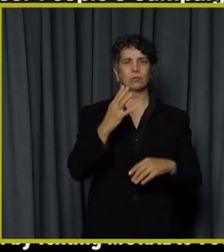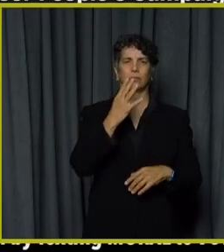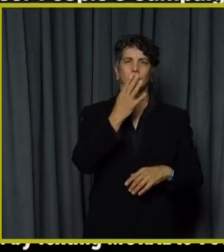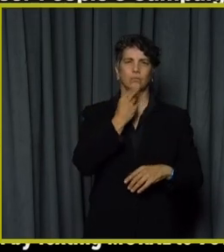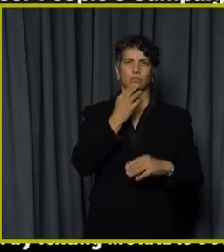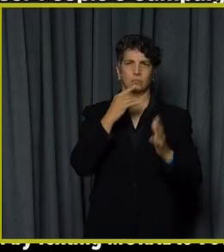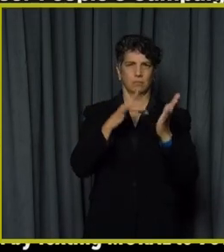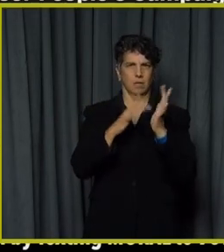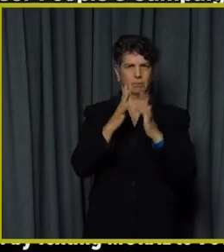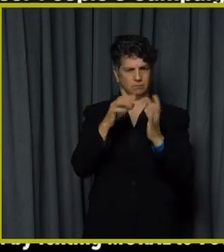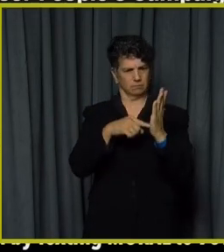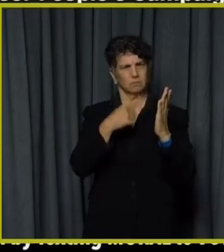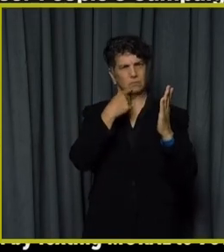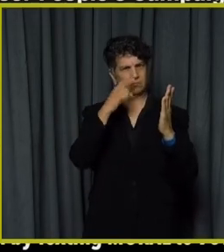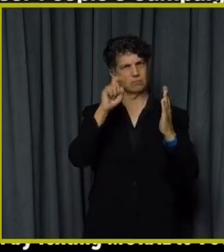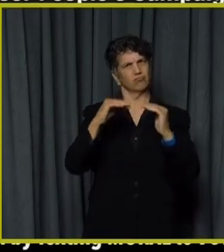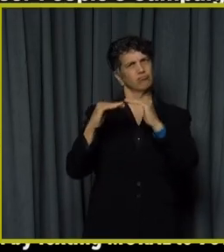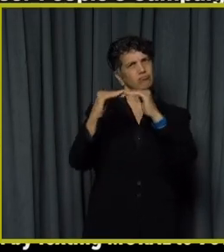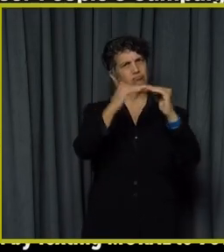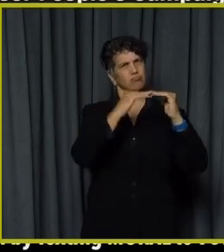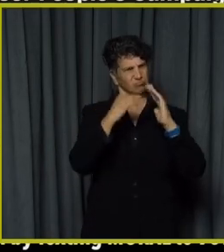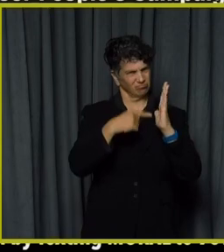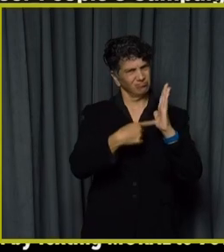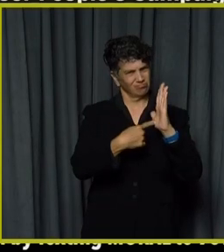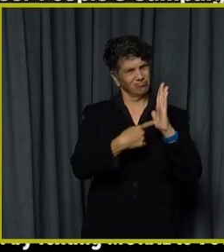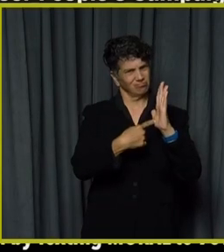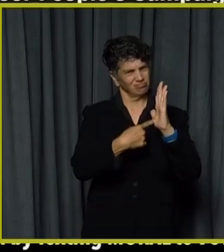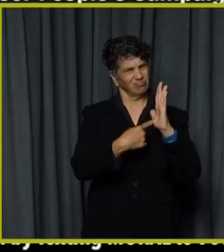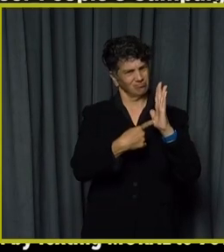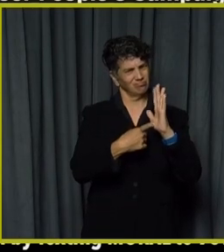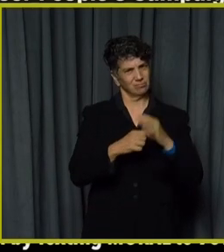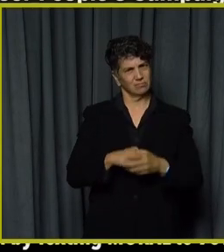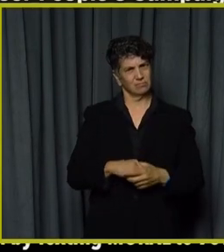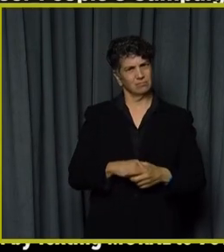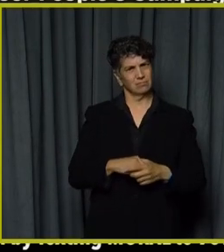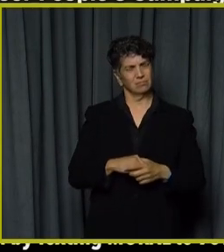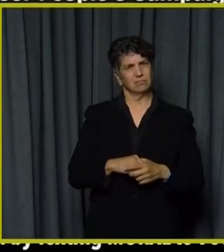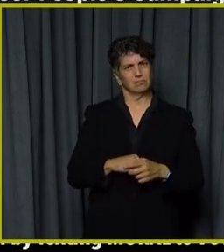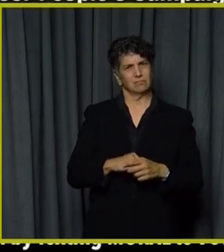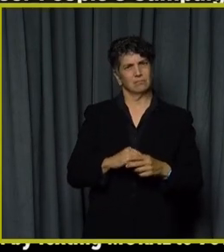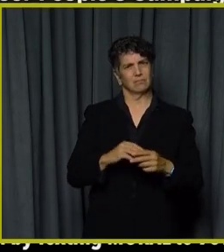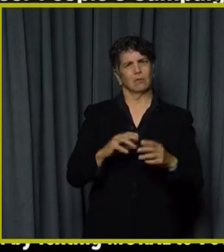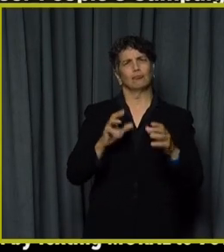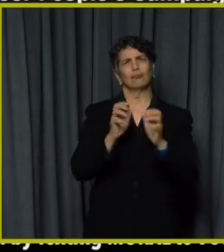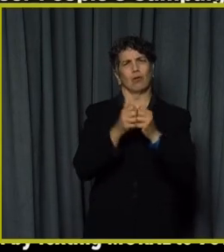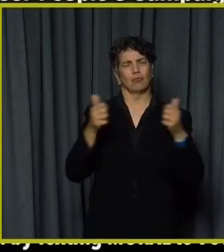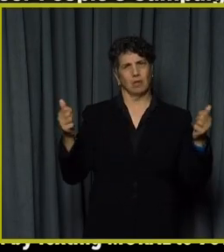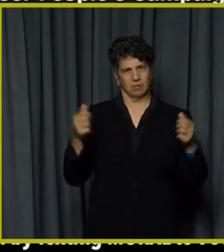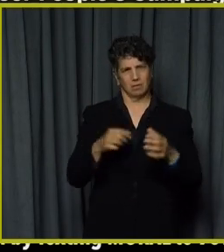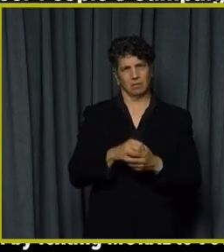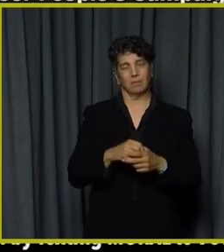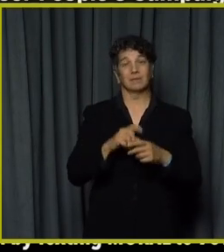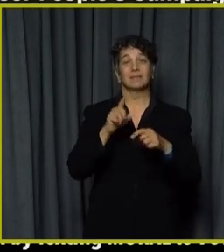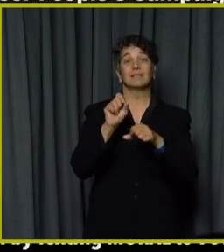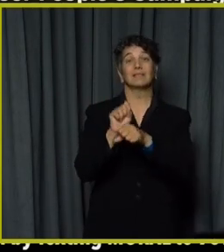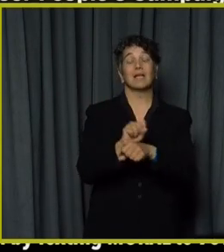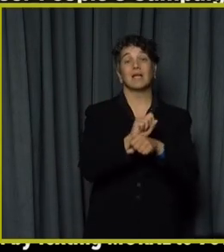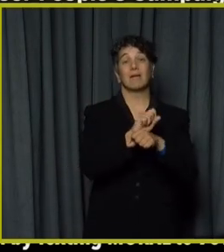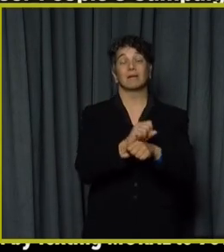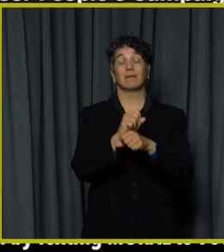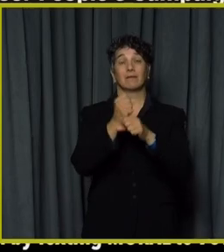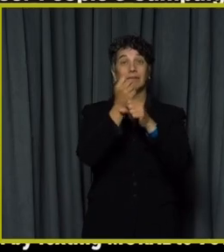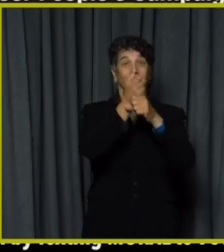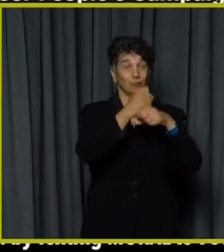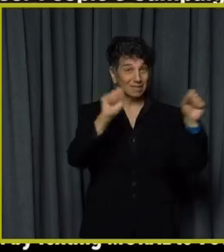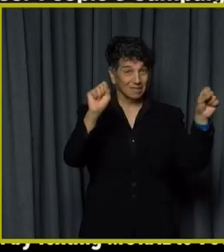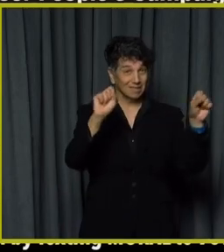great shofar is sounded, and two things happen. All of the slaves are freed, and all property reverts back to its original